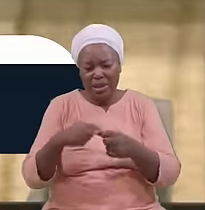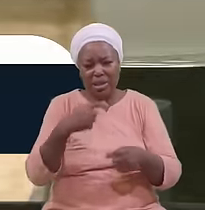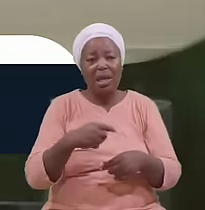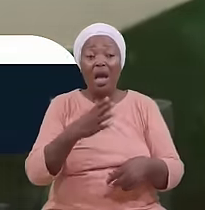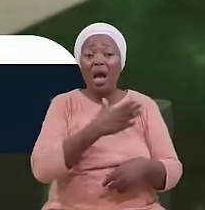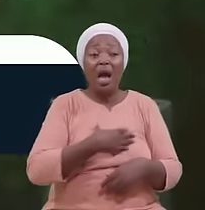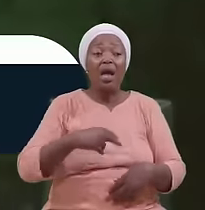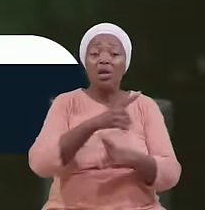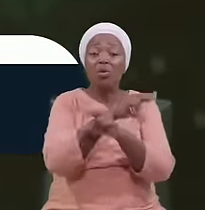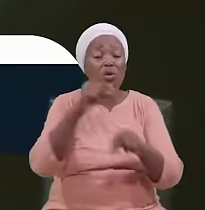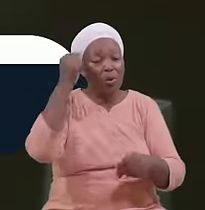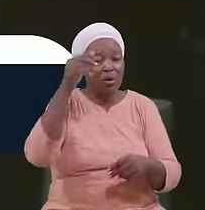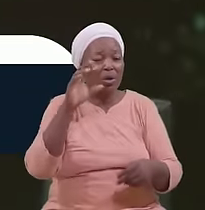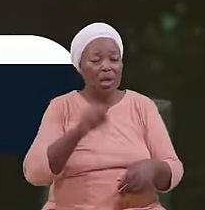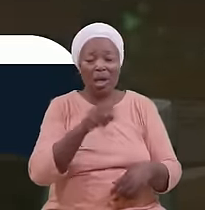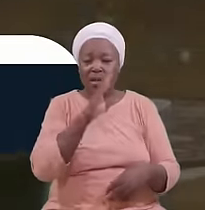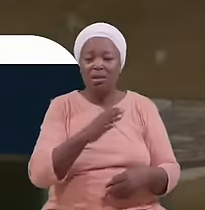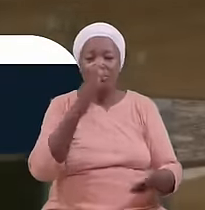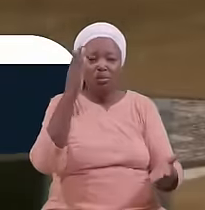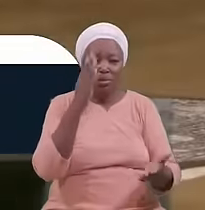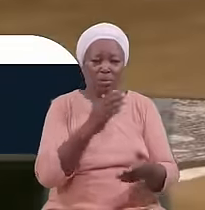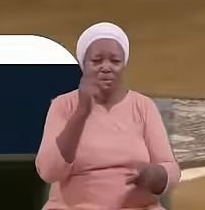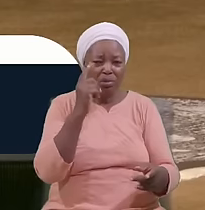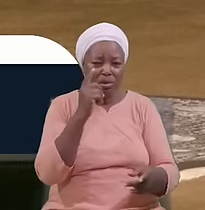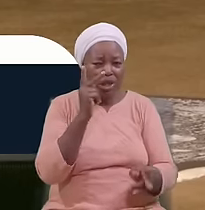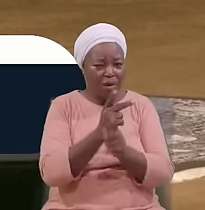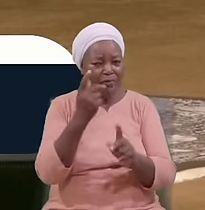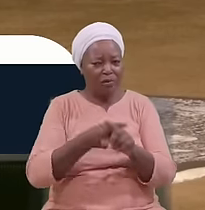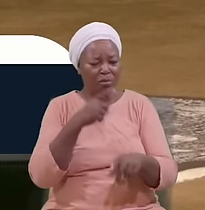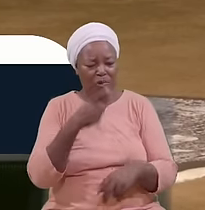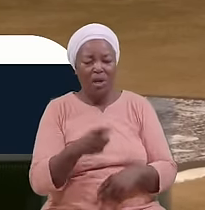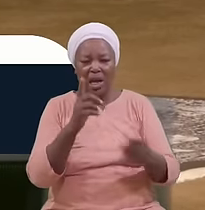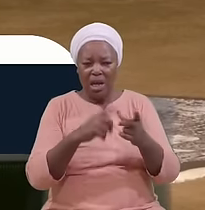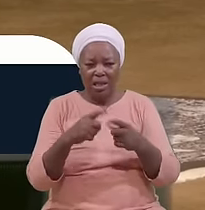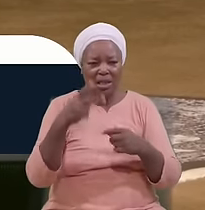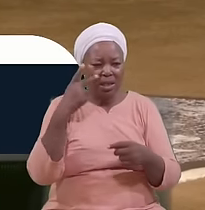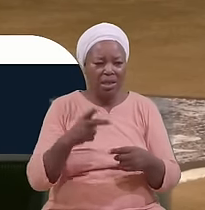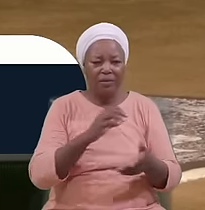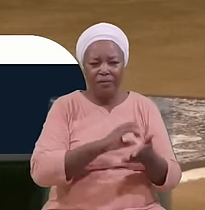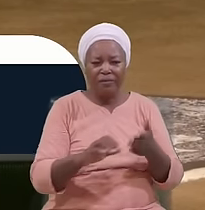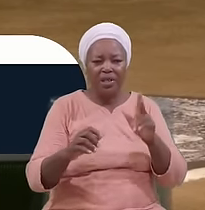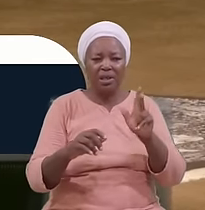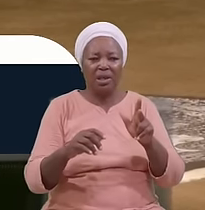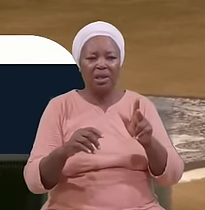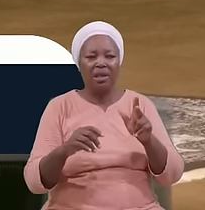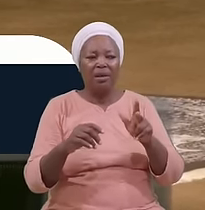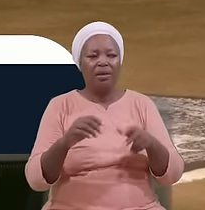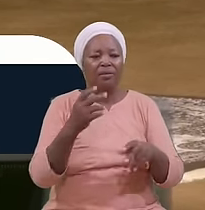thought can be withholding from you. Look at verse 3. In verse 3, it says,